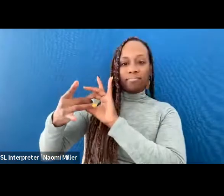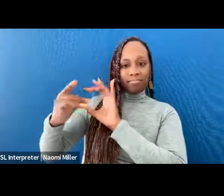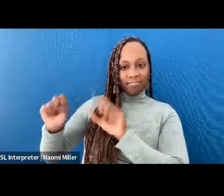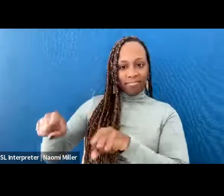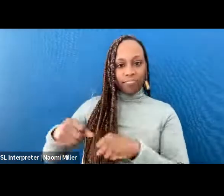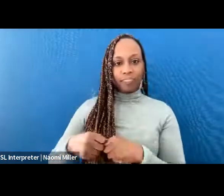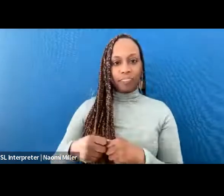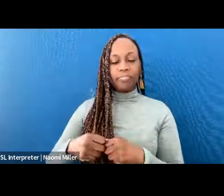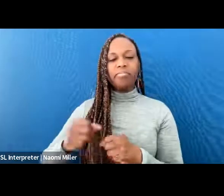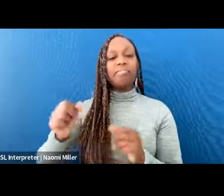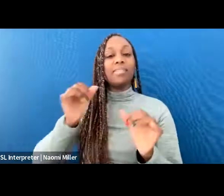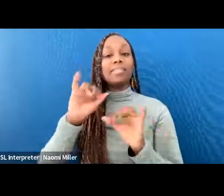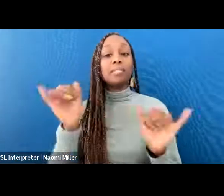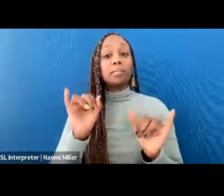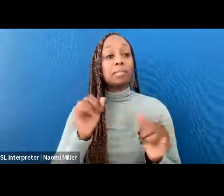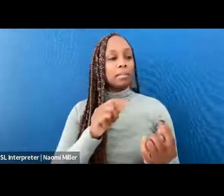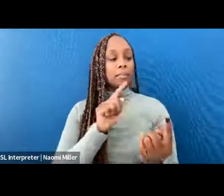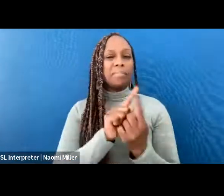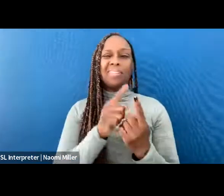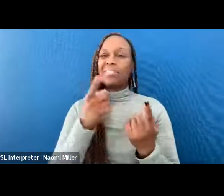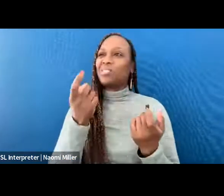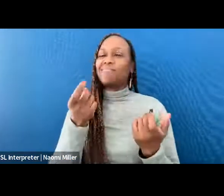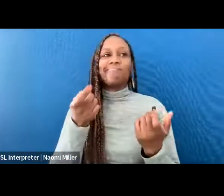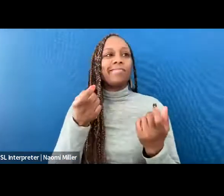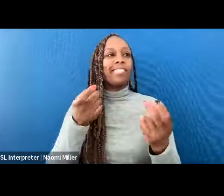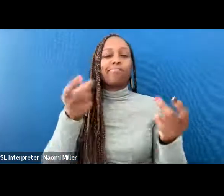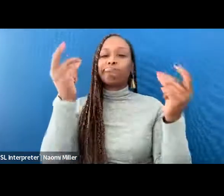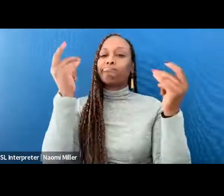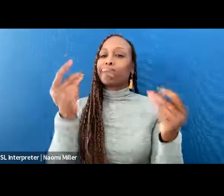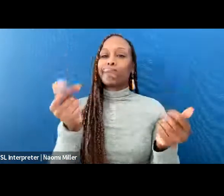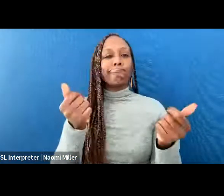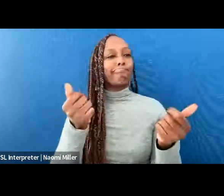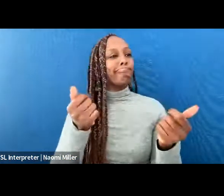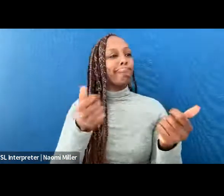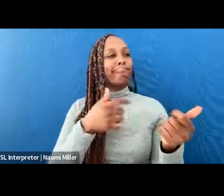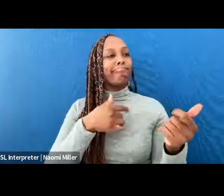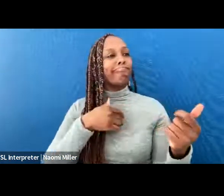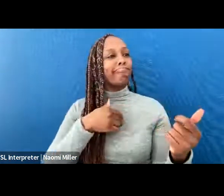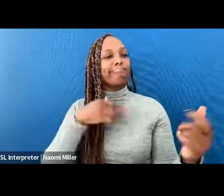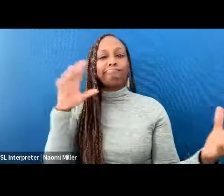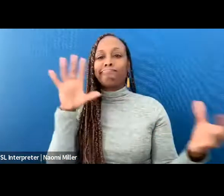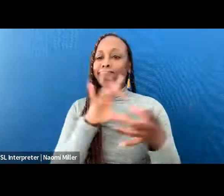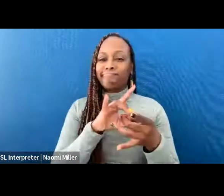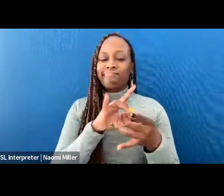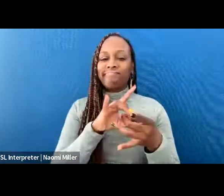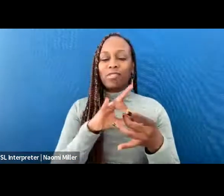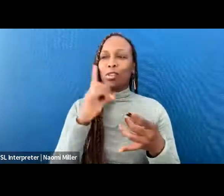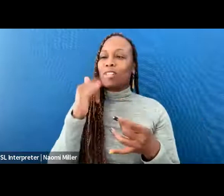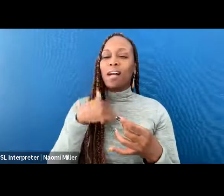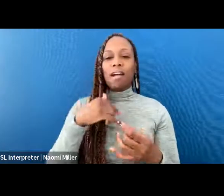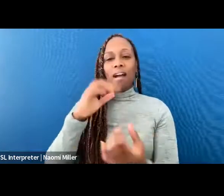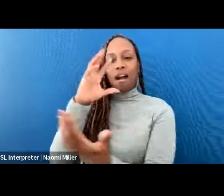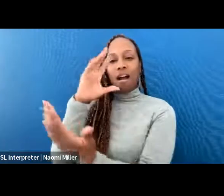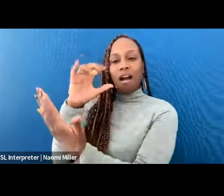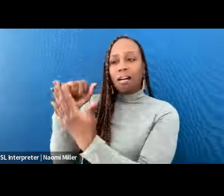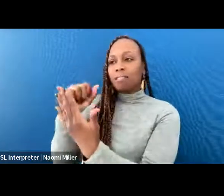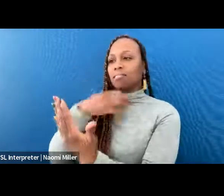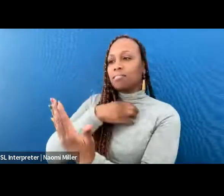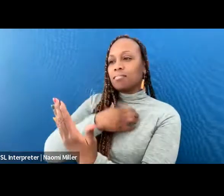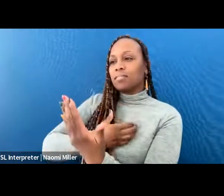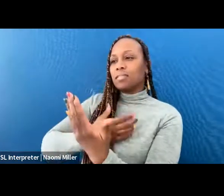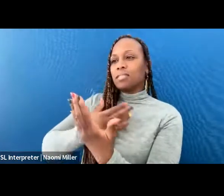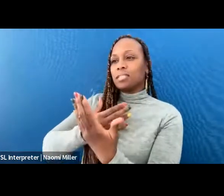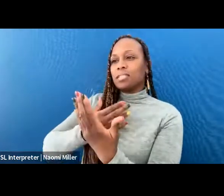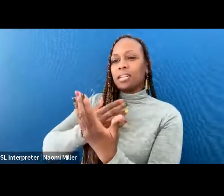to meeting someone you just click with, access intimacy has felt like a distinct form of attraction, desire, and energy